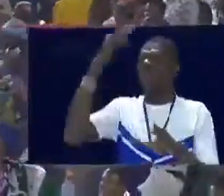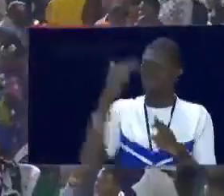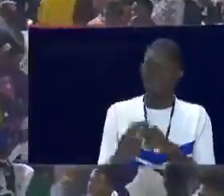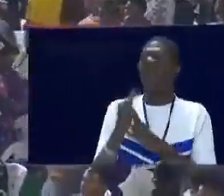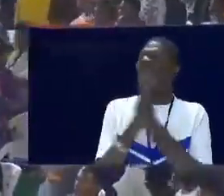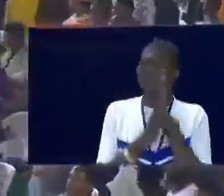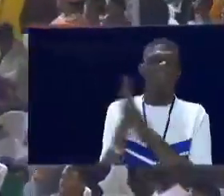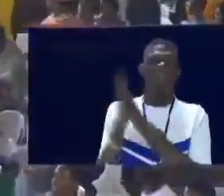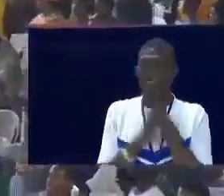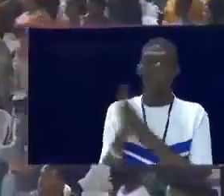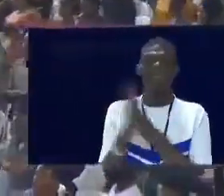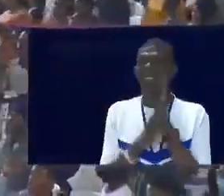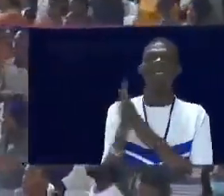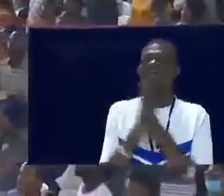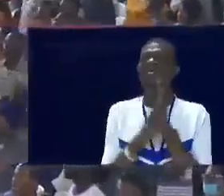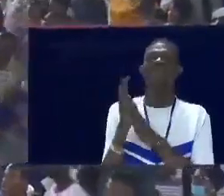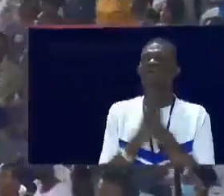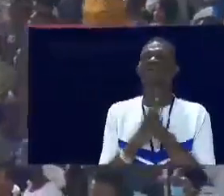your